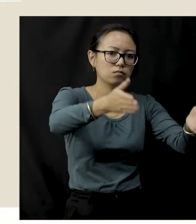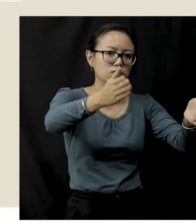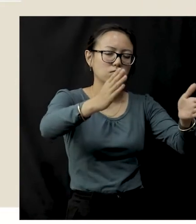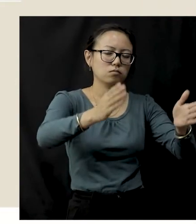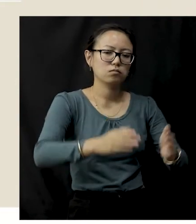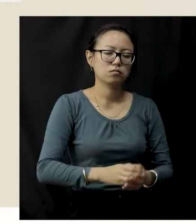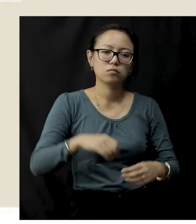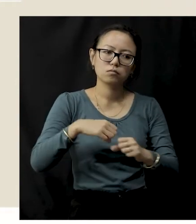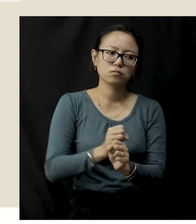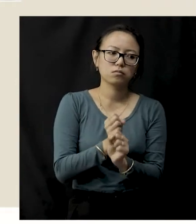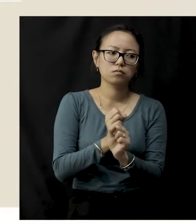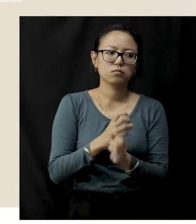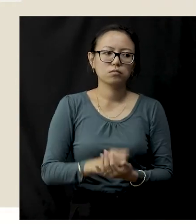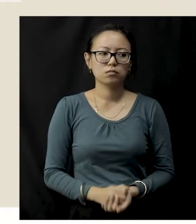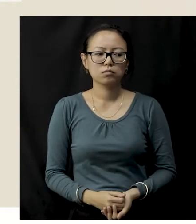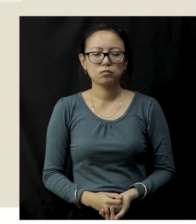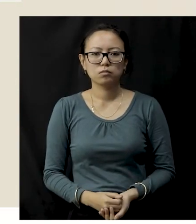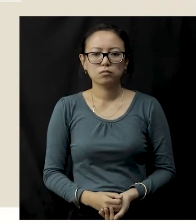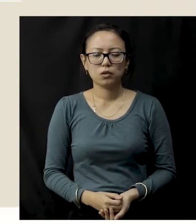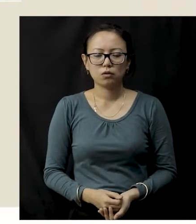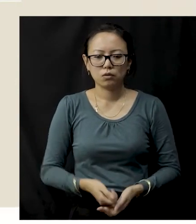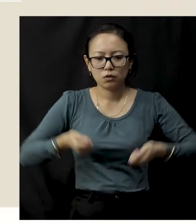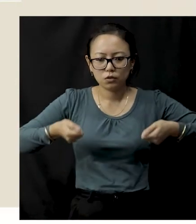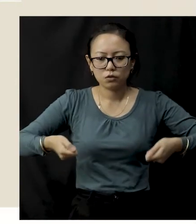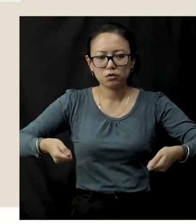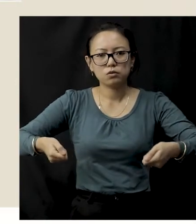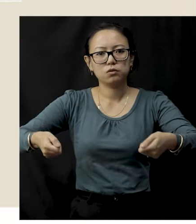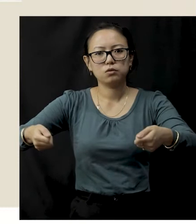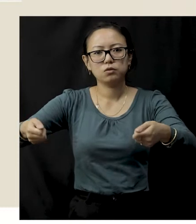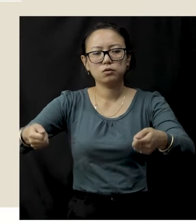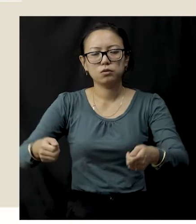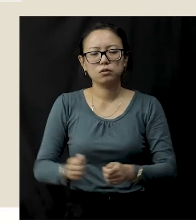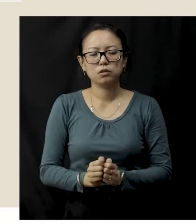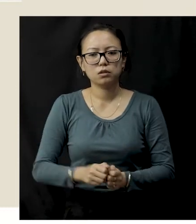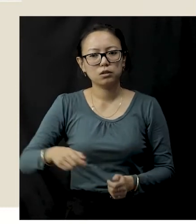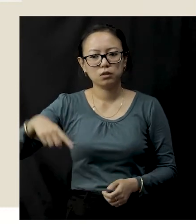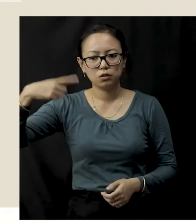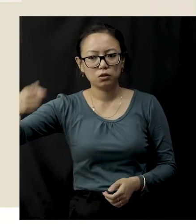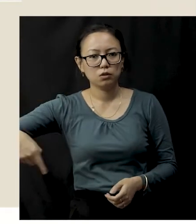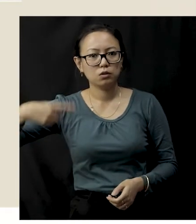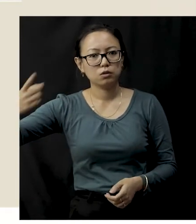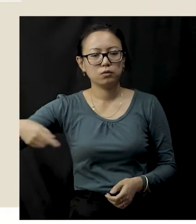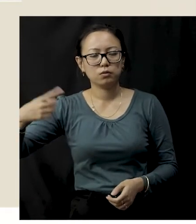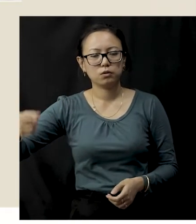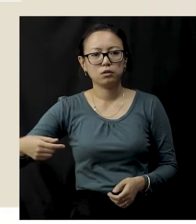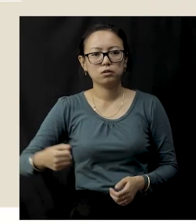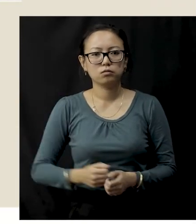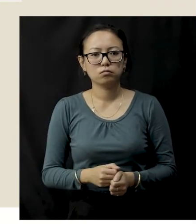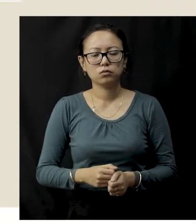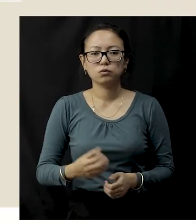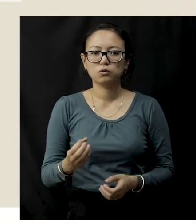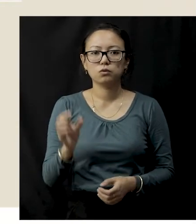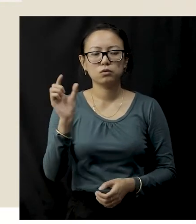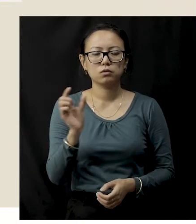straight, okay? Then you can also see a trolley. With the help of this trolley, we can carry huge bags or